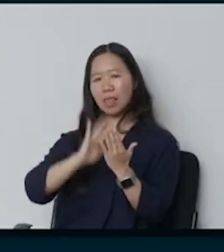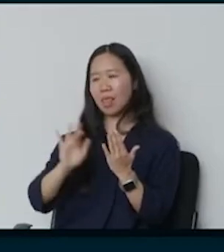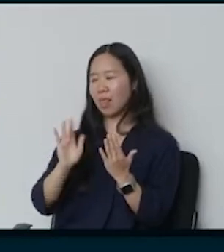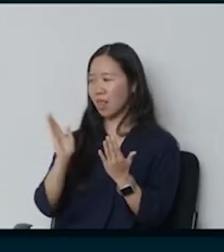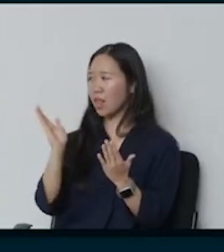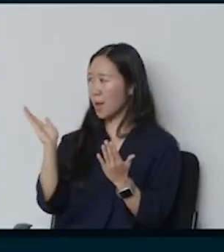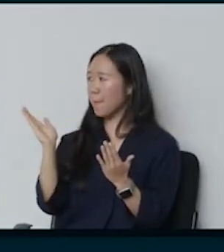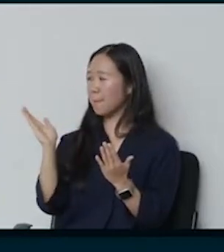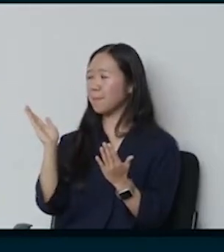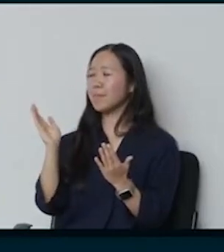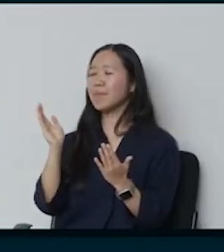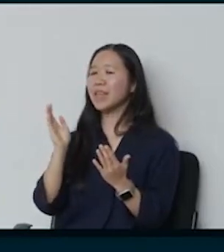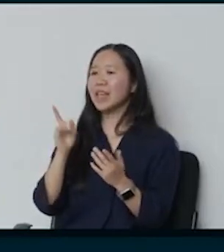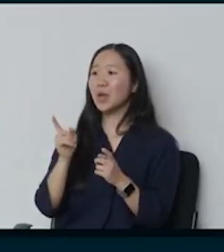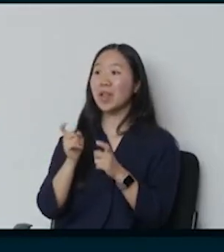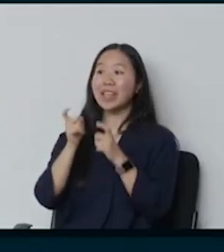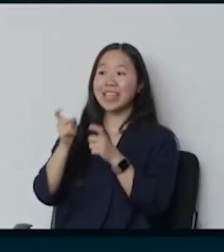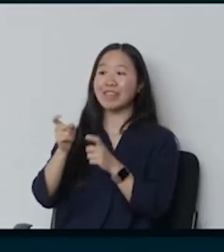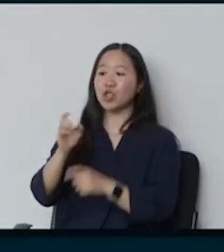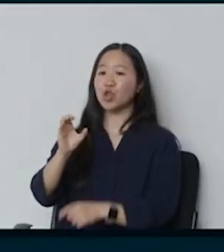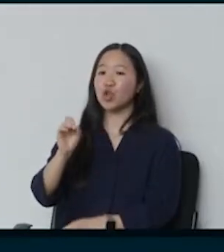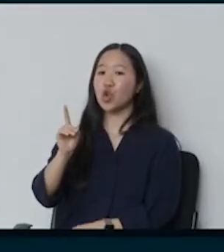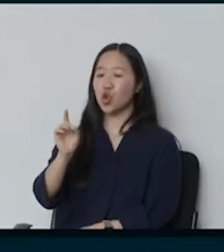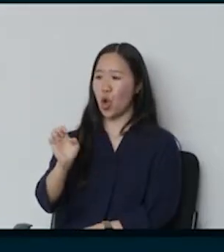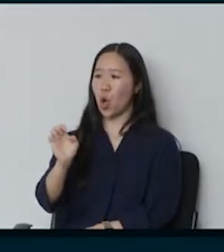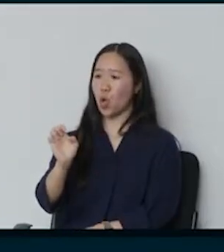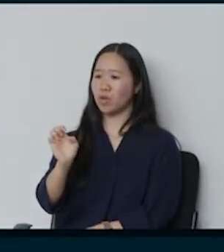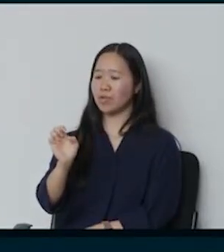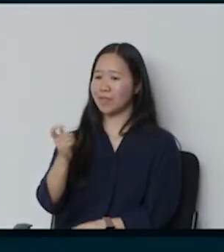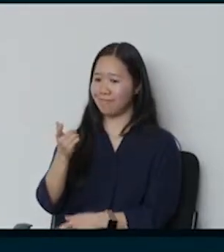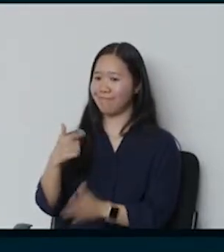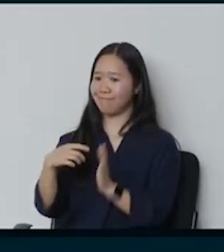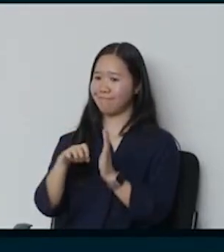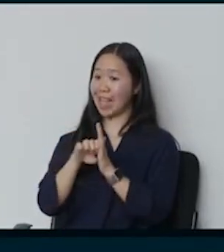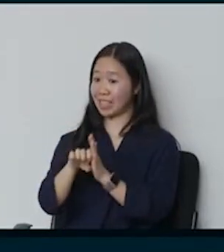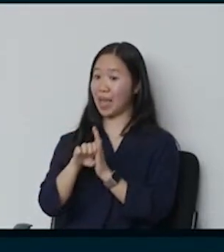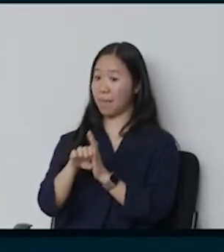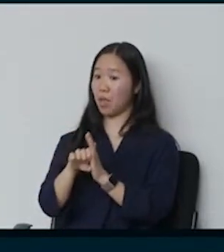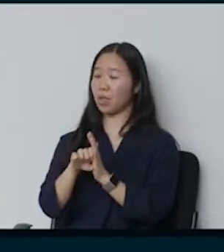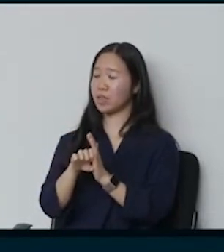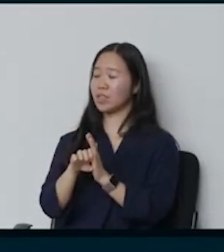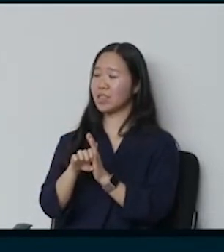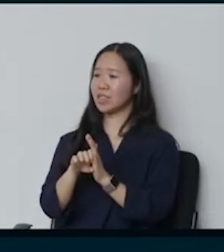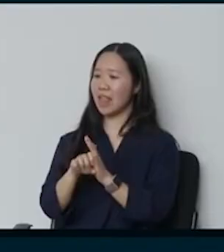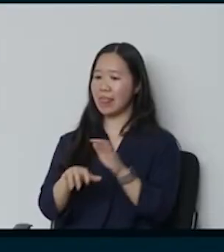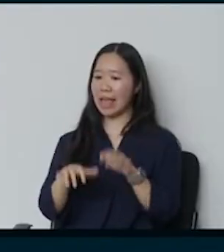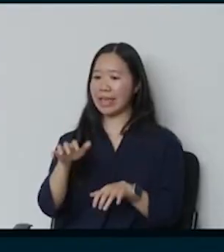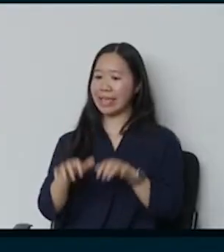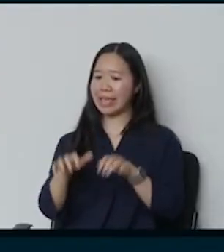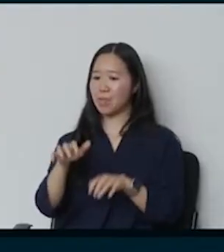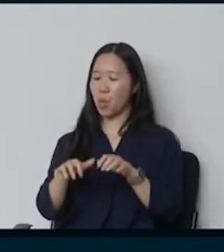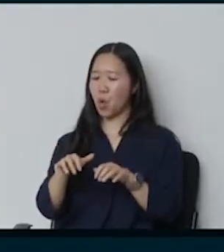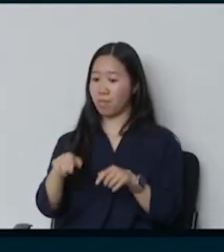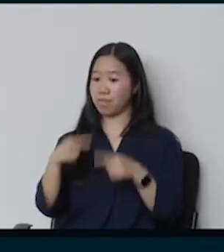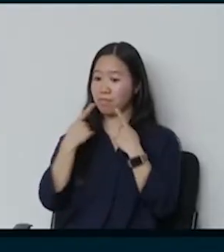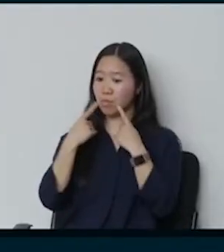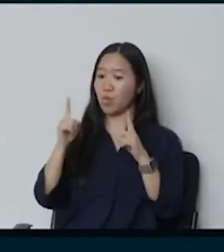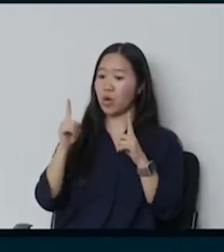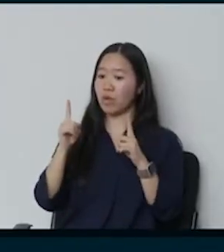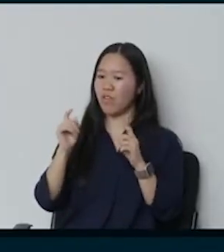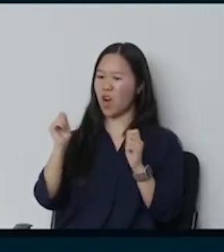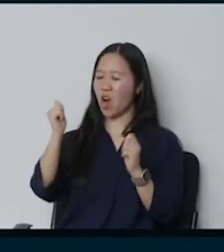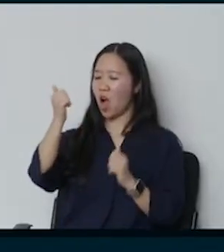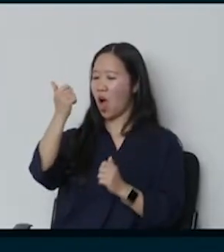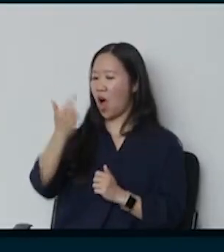you code and working examples and the keyboard keys that work with all these different